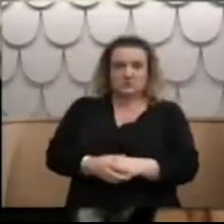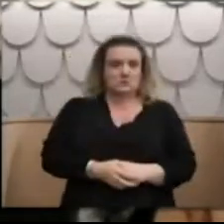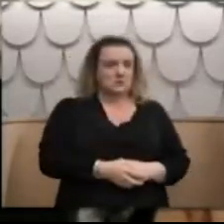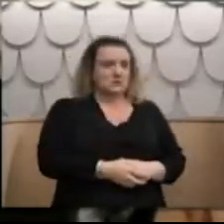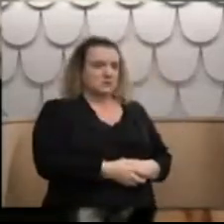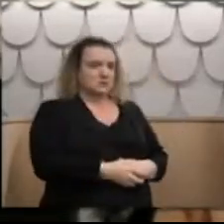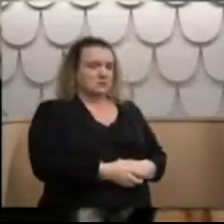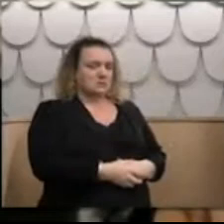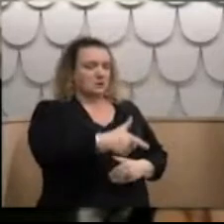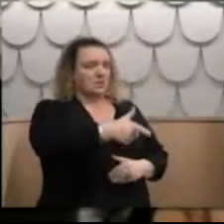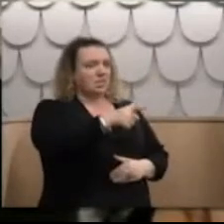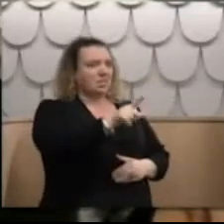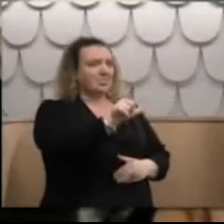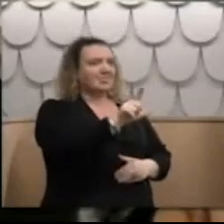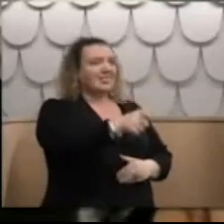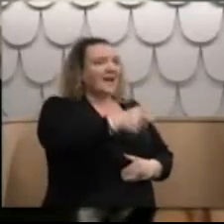It made me drowsy, made me